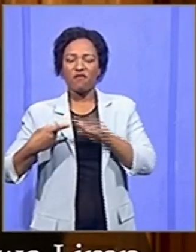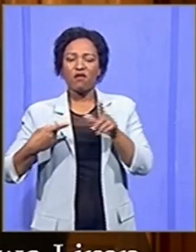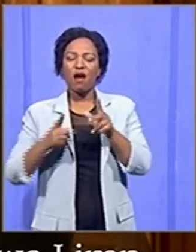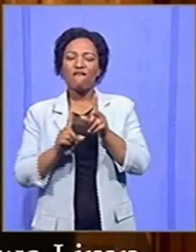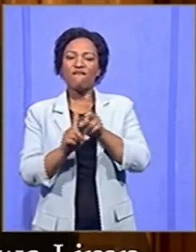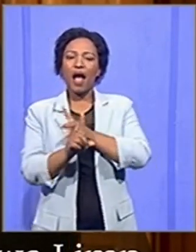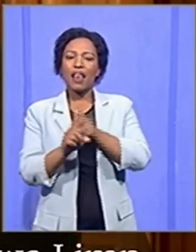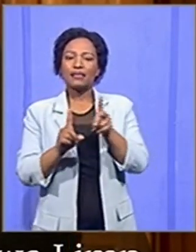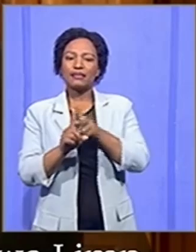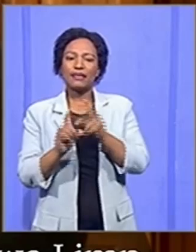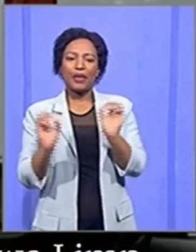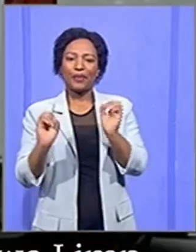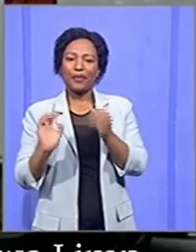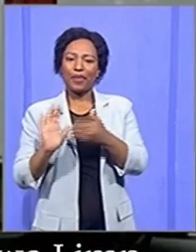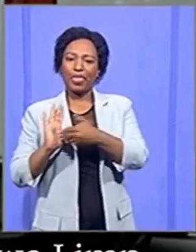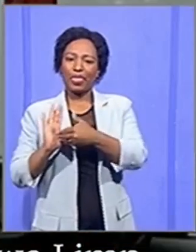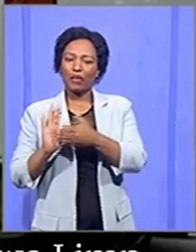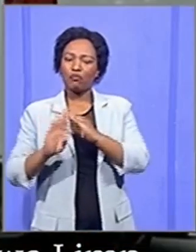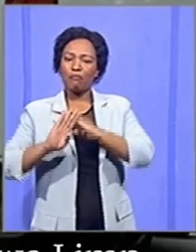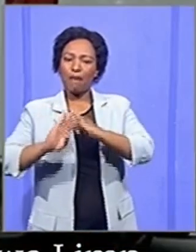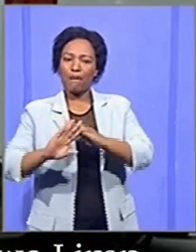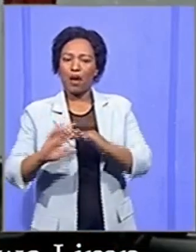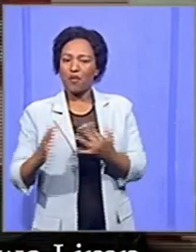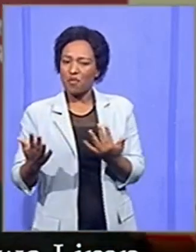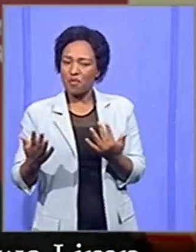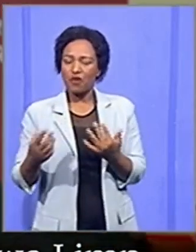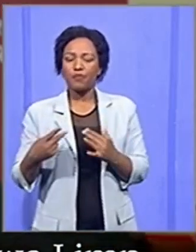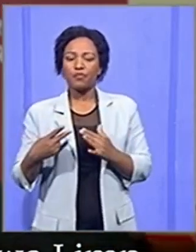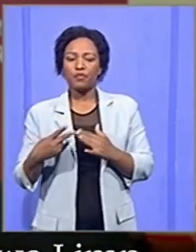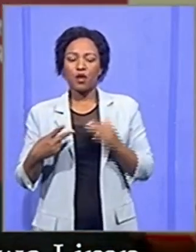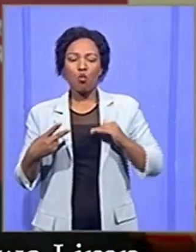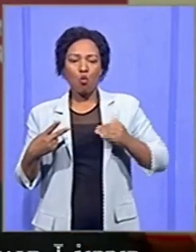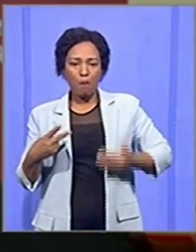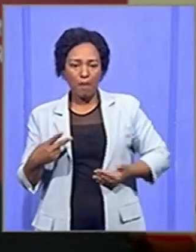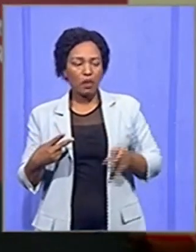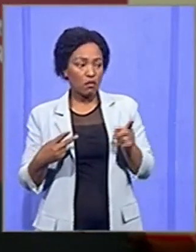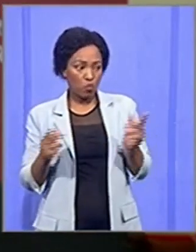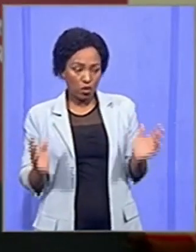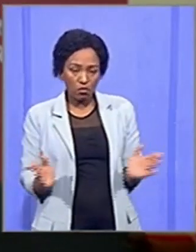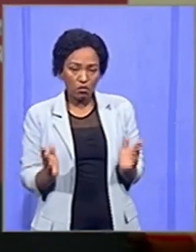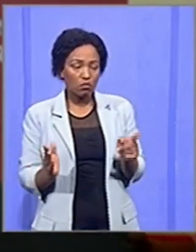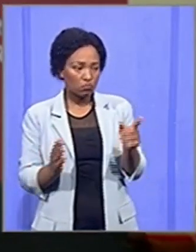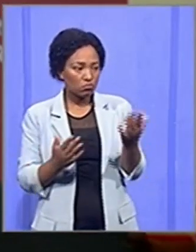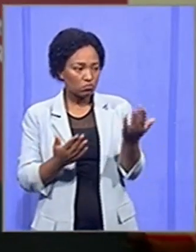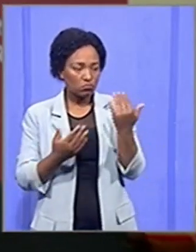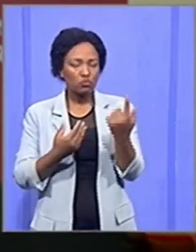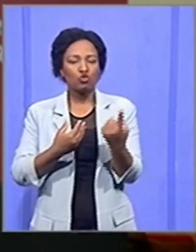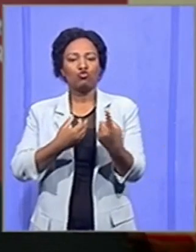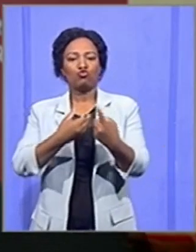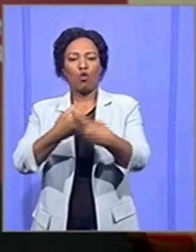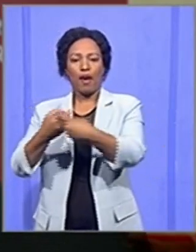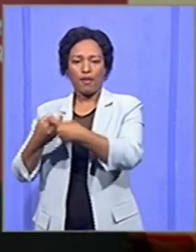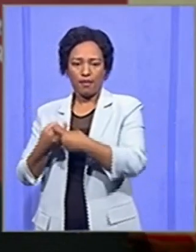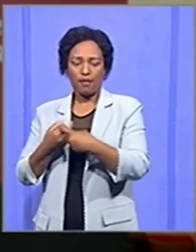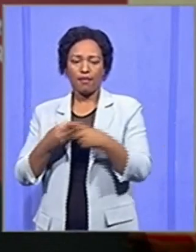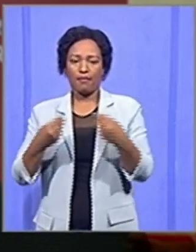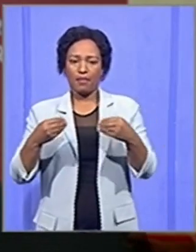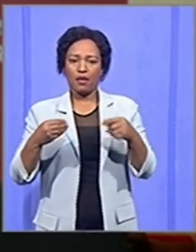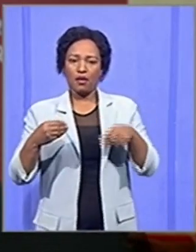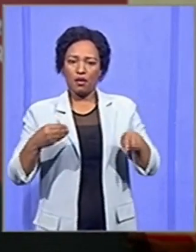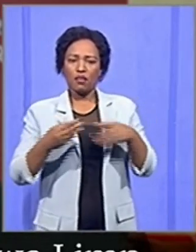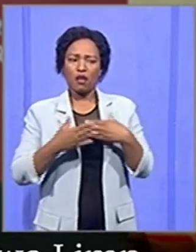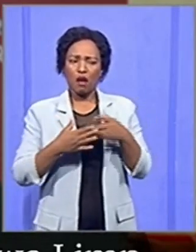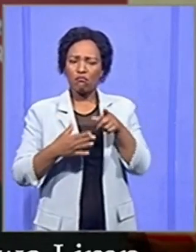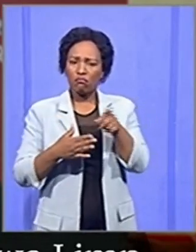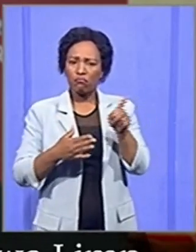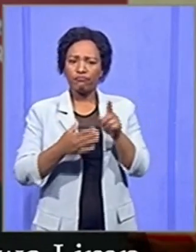di-violence mo taxi industry. Re tlhotlheletsa basadi gore ba joine industry le gore ba tle ba kgone gore ba fepe malapa